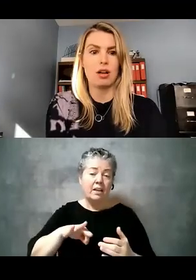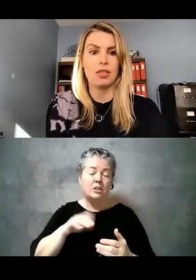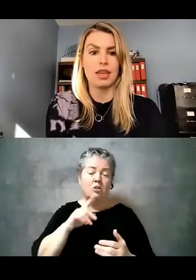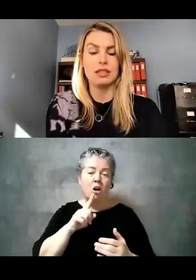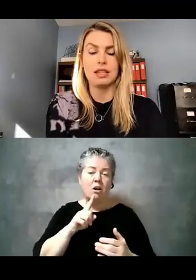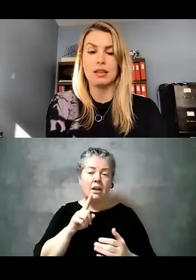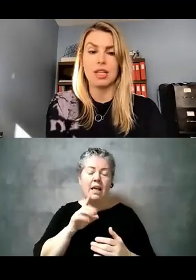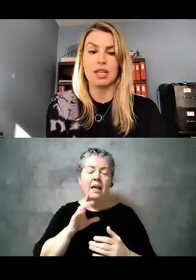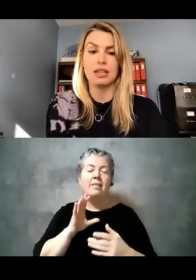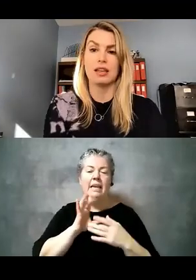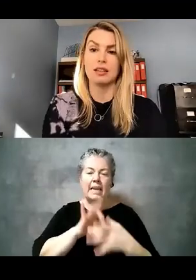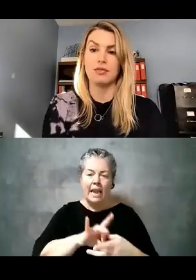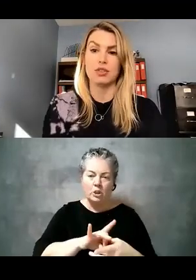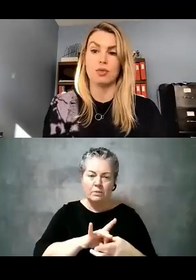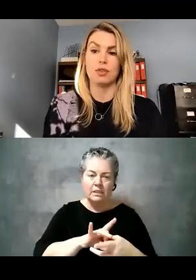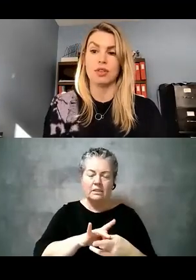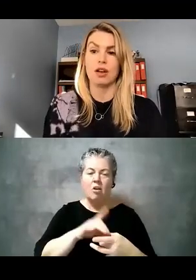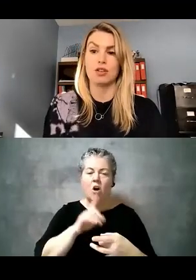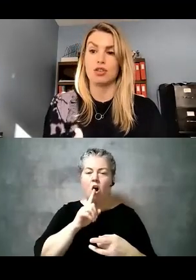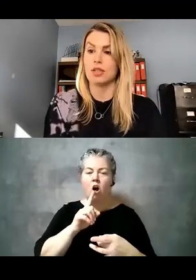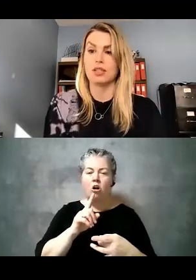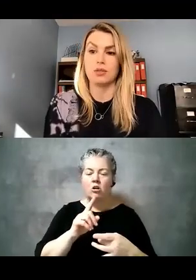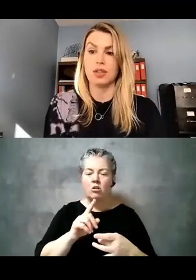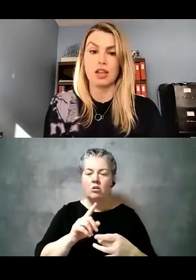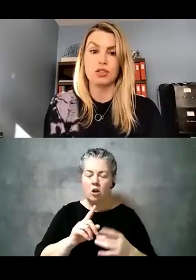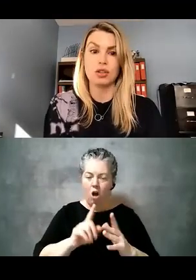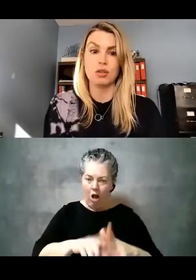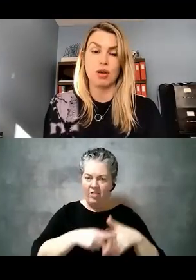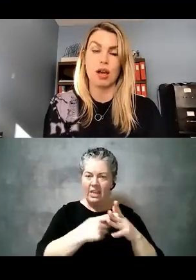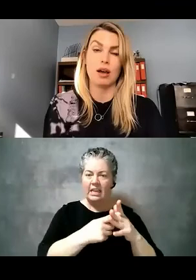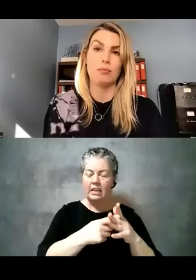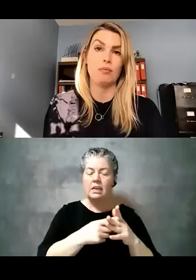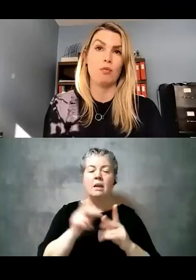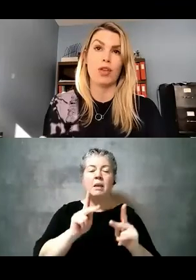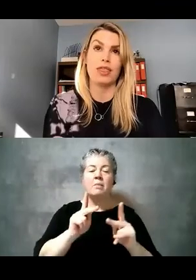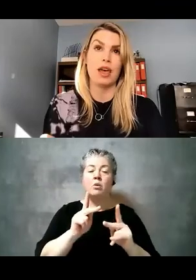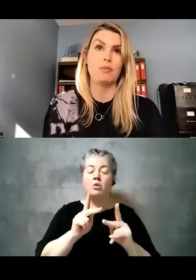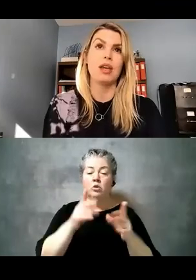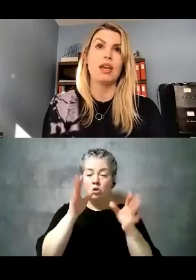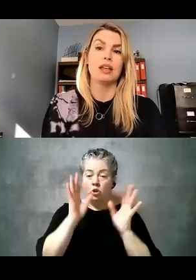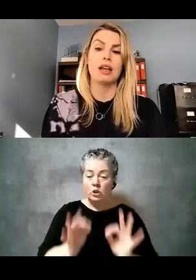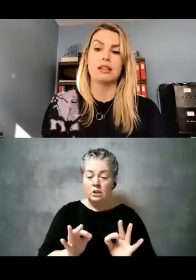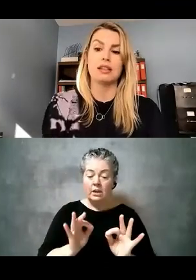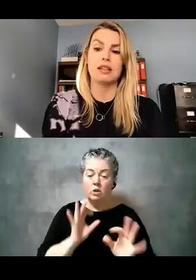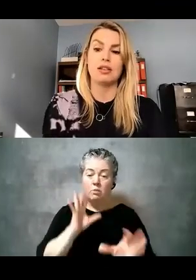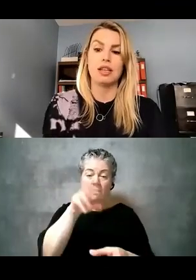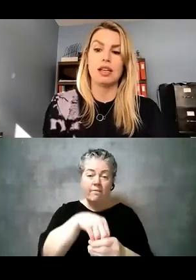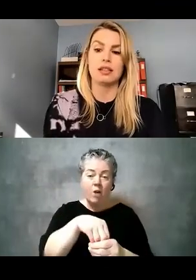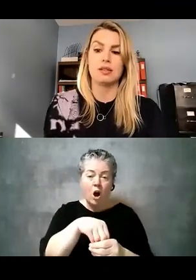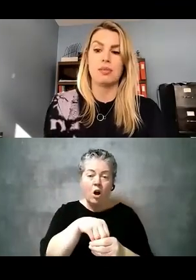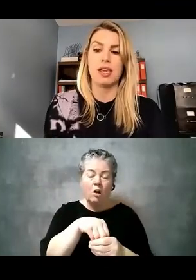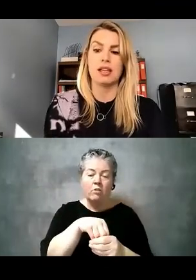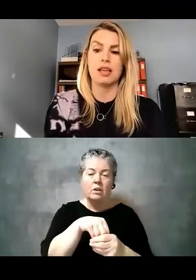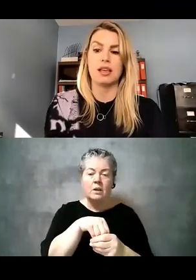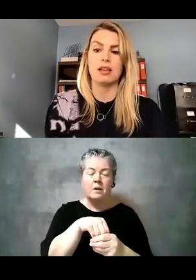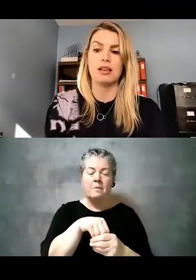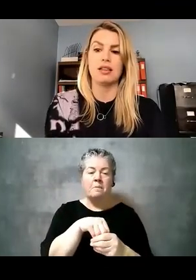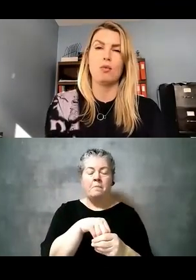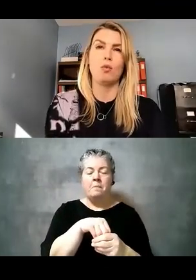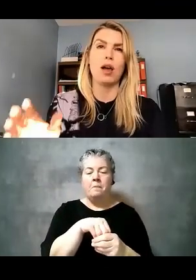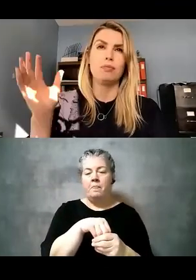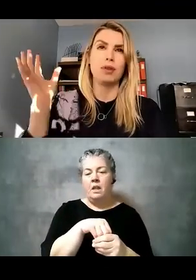are authentic, meaning that individuals are choosing to engage with them, not necessarily